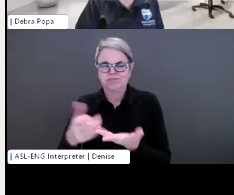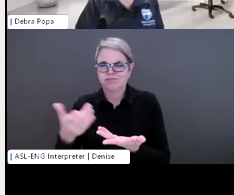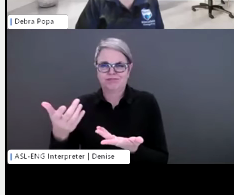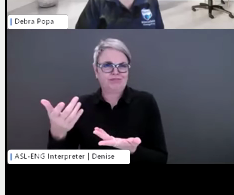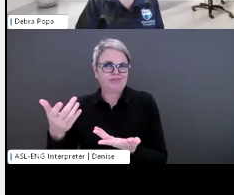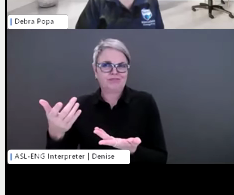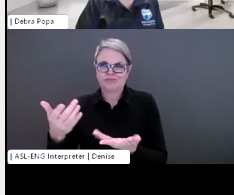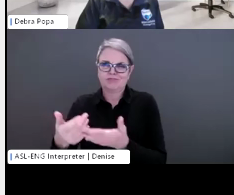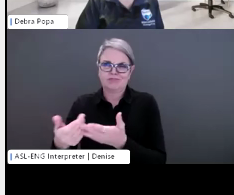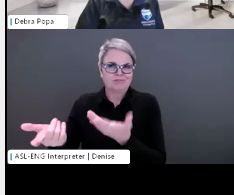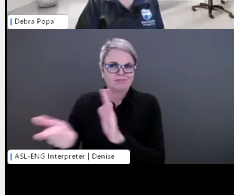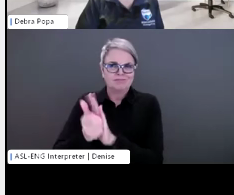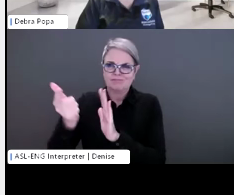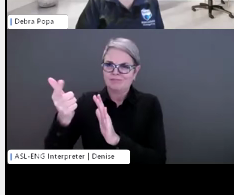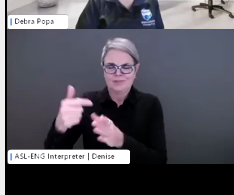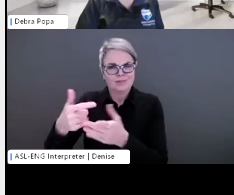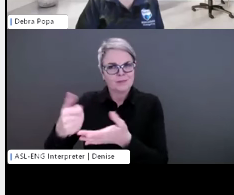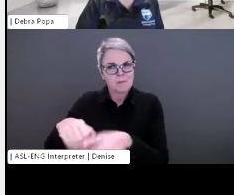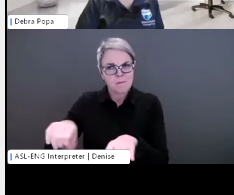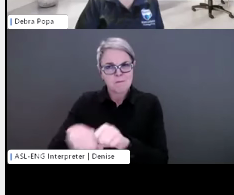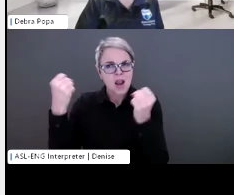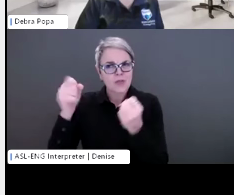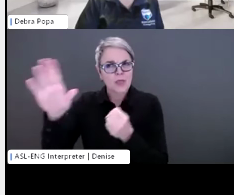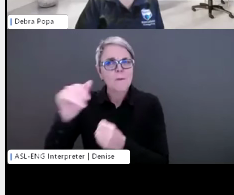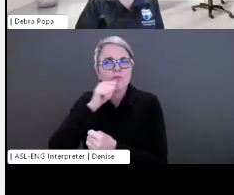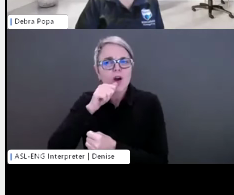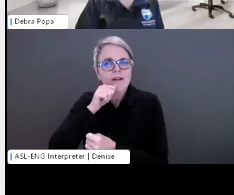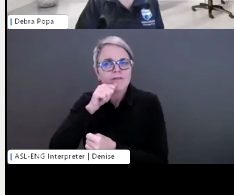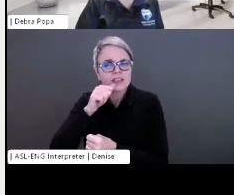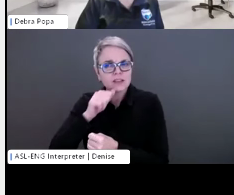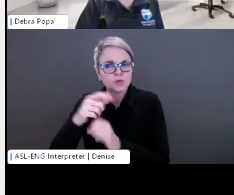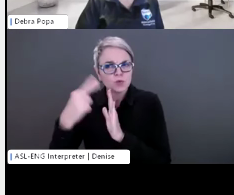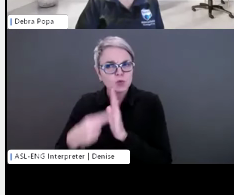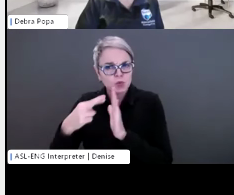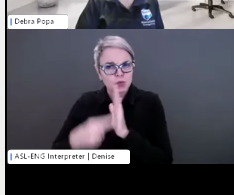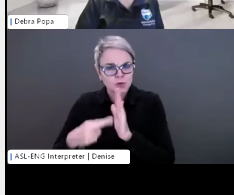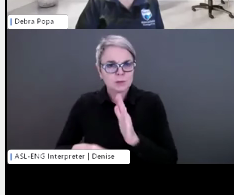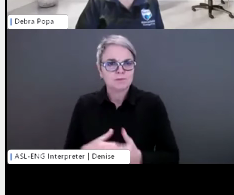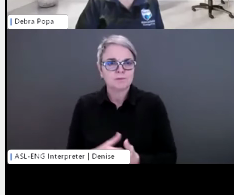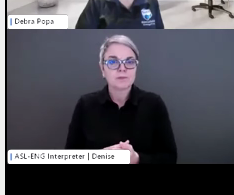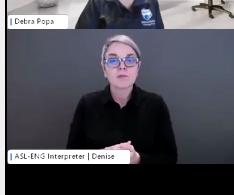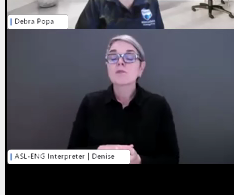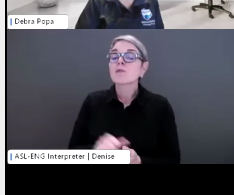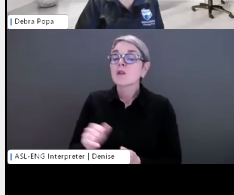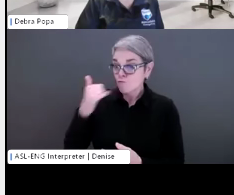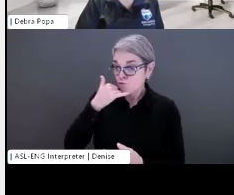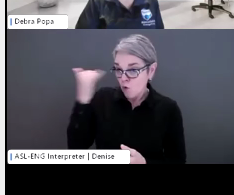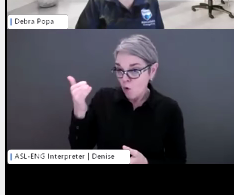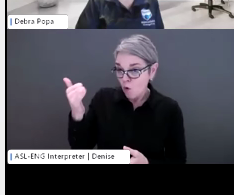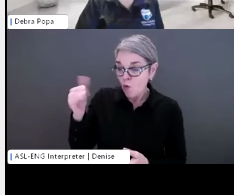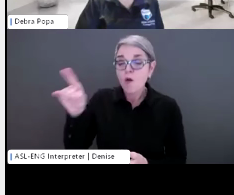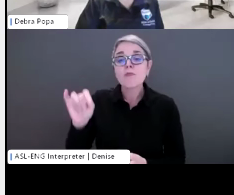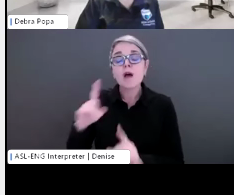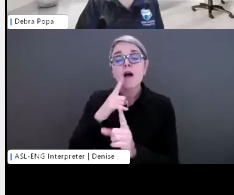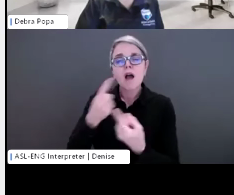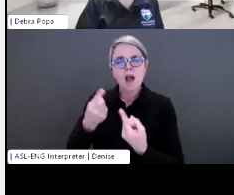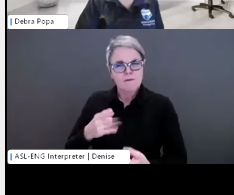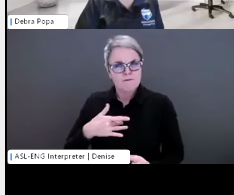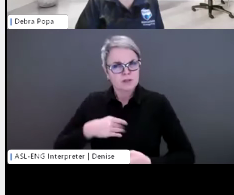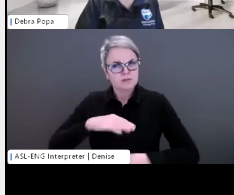What's been done about this? And if you get a satisfactory answer from the company, then that's great. If you get